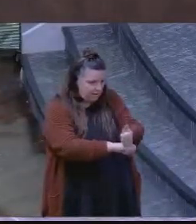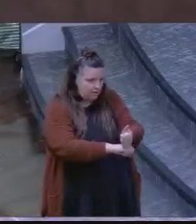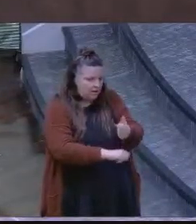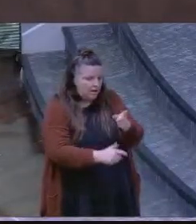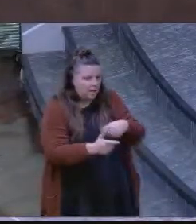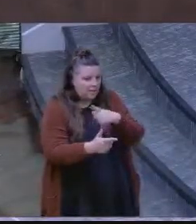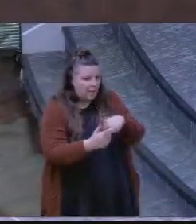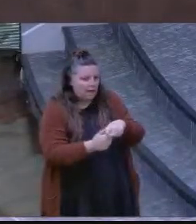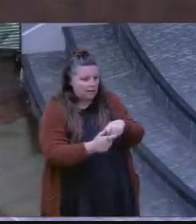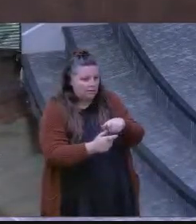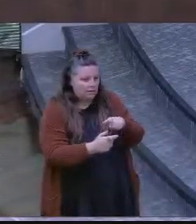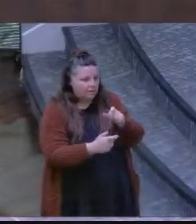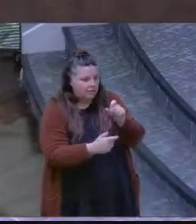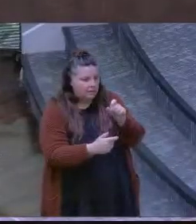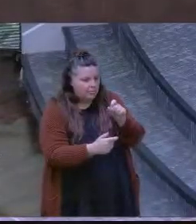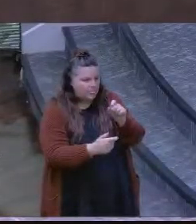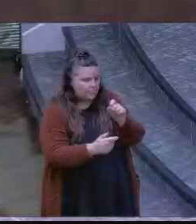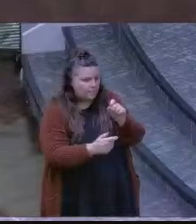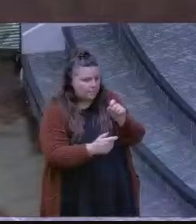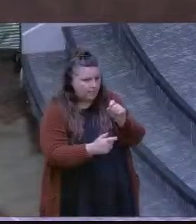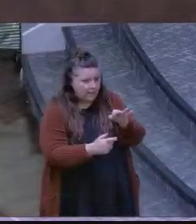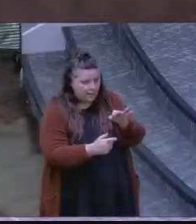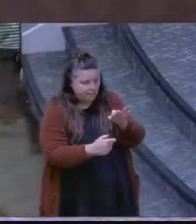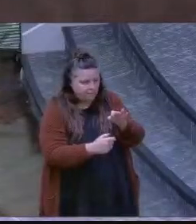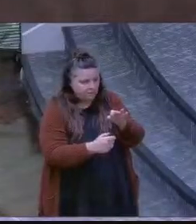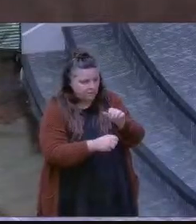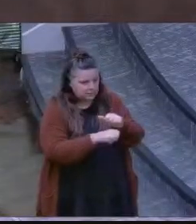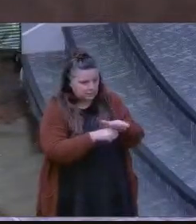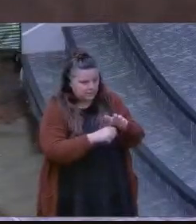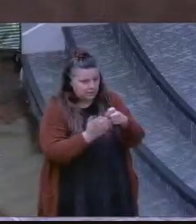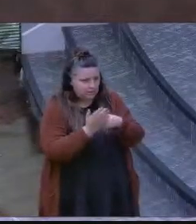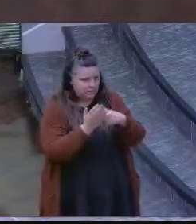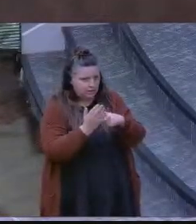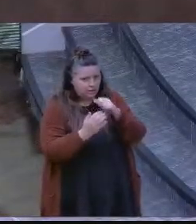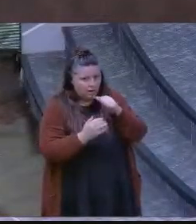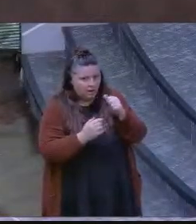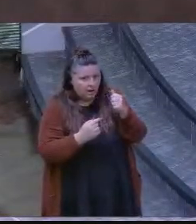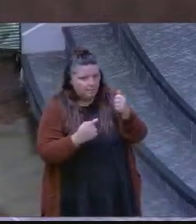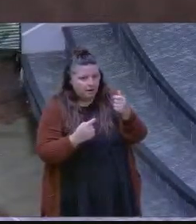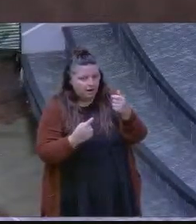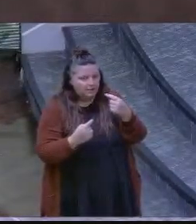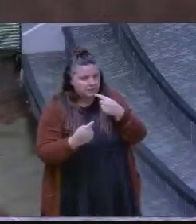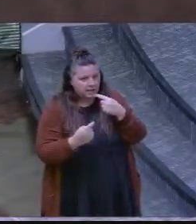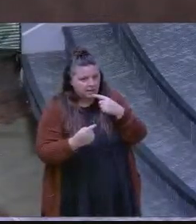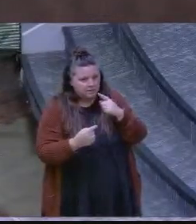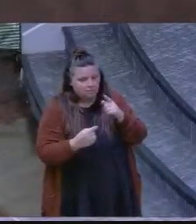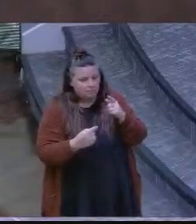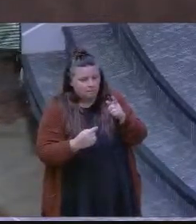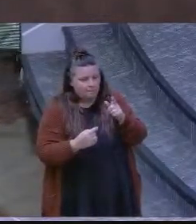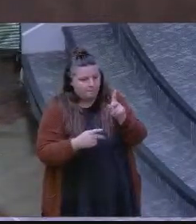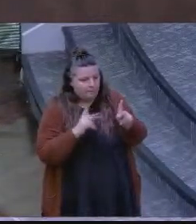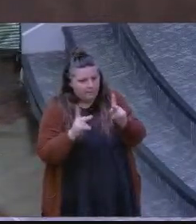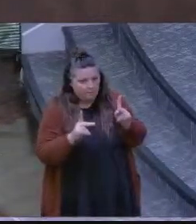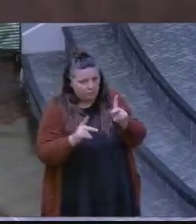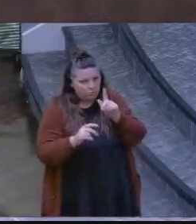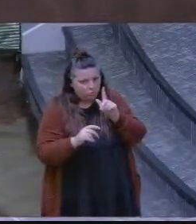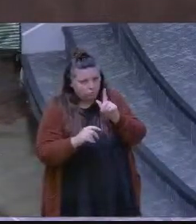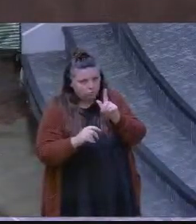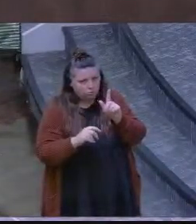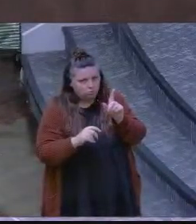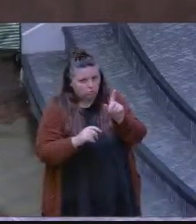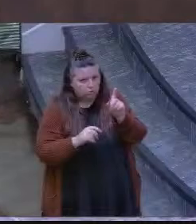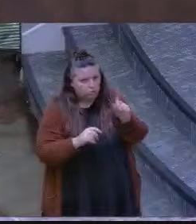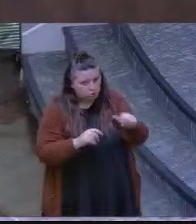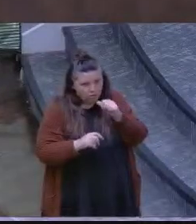particularly if a ticket is going to come, I'm not arguing that people don't need tickets for going, not stopping at stops. That's not what I'm